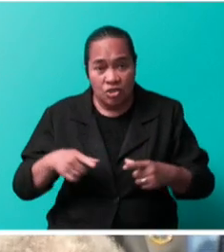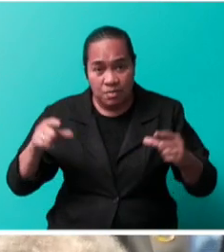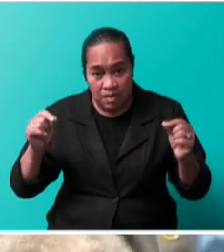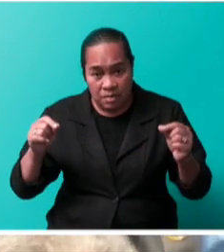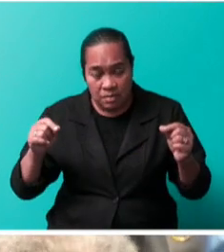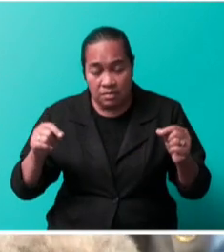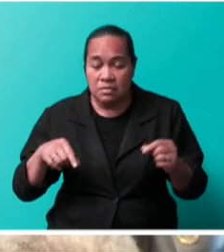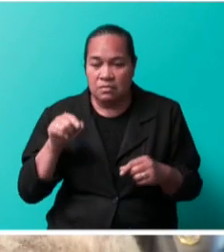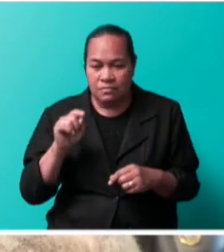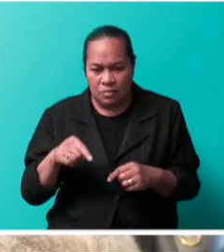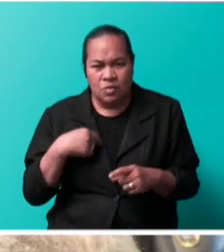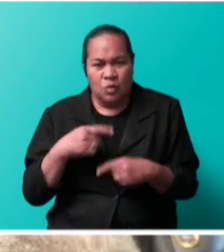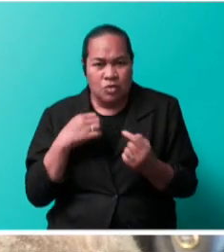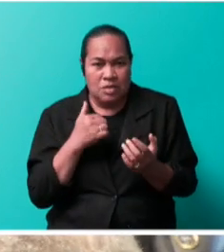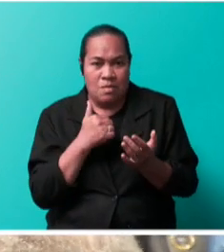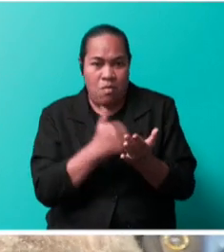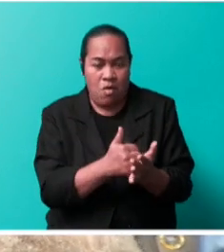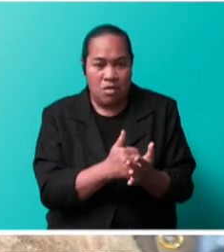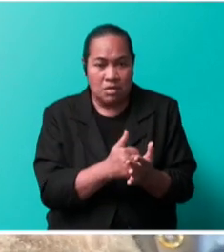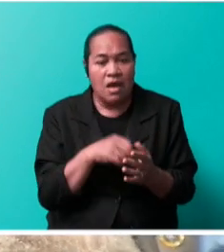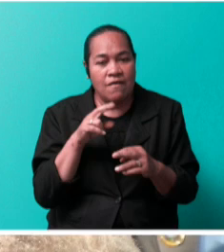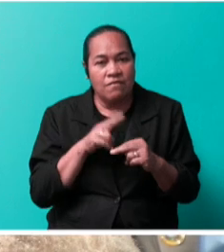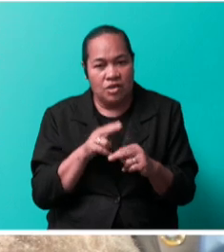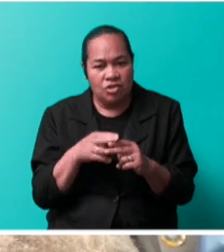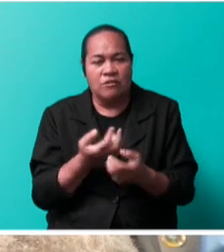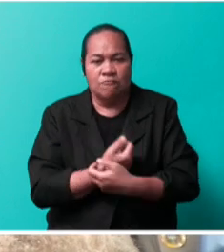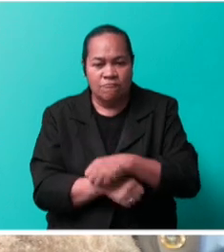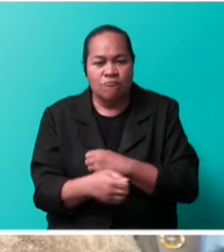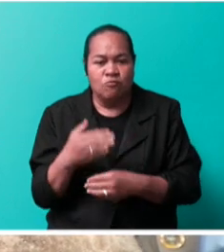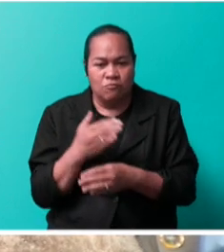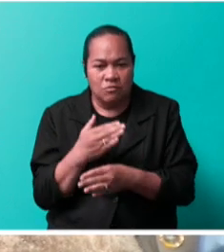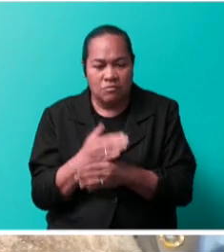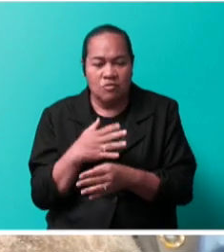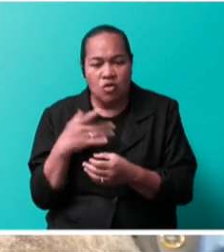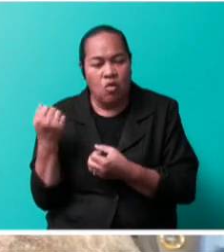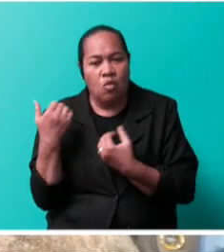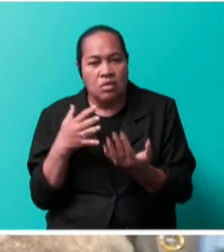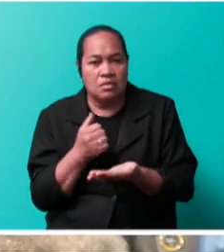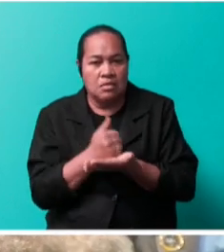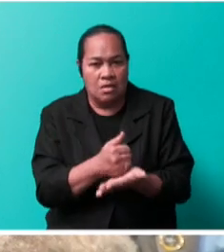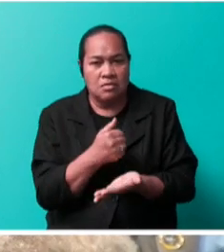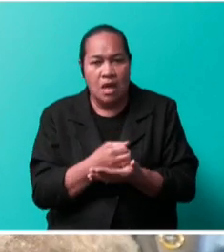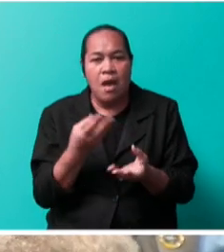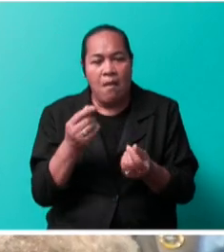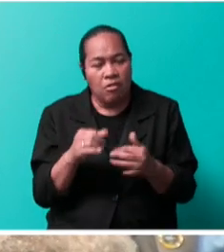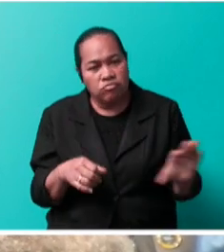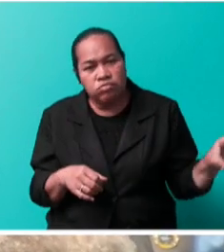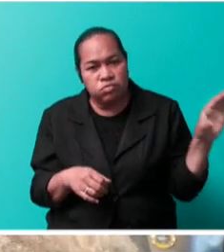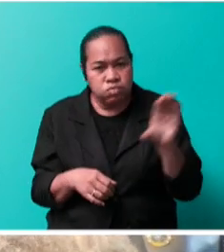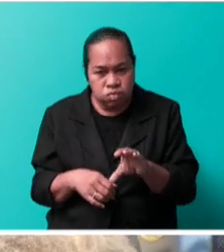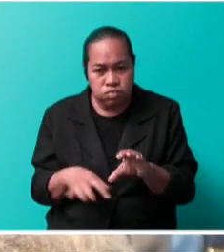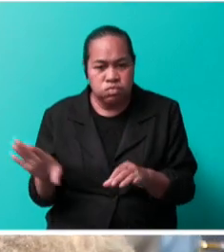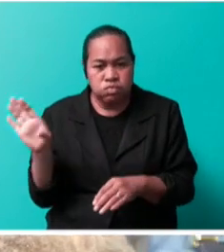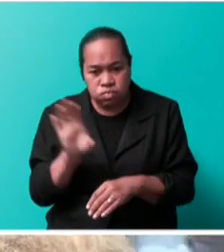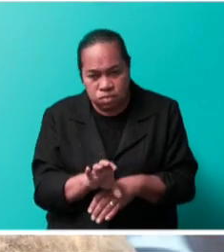has consistently supported Fiji's municipal development efforts through technical assistance, grant aid, infrastructure